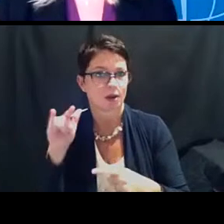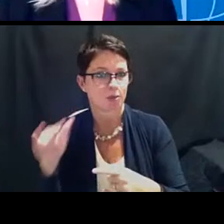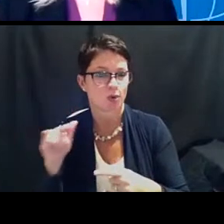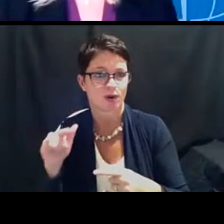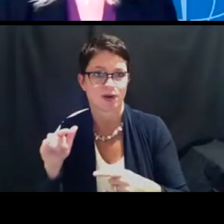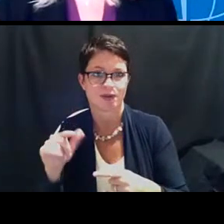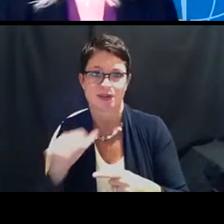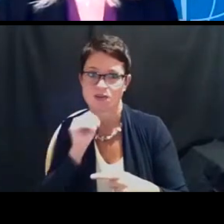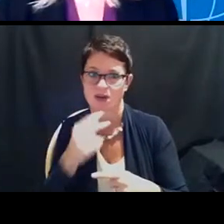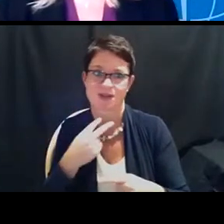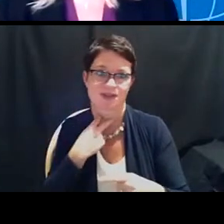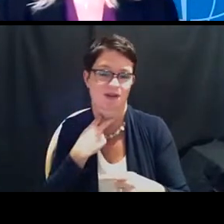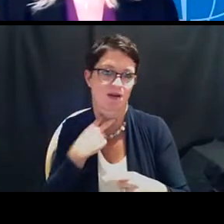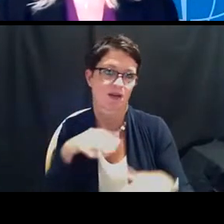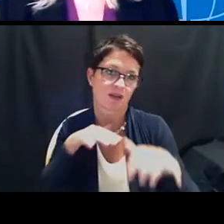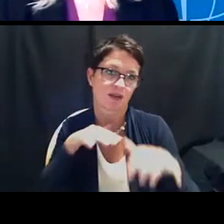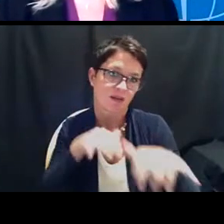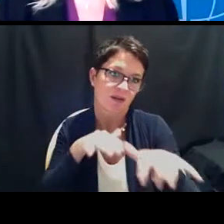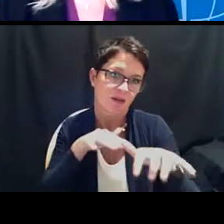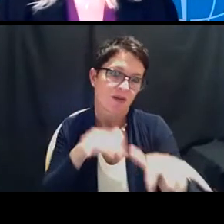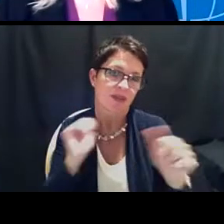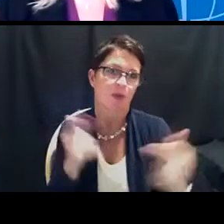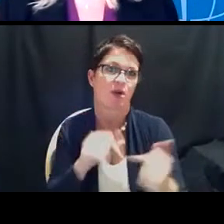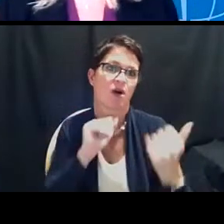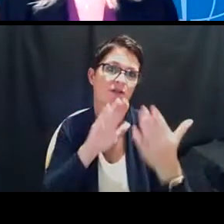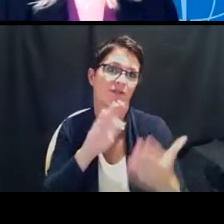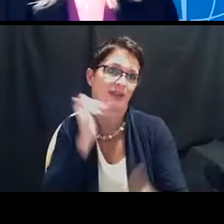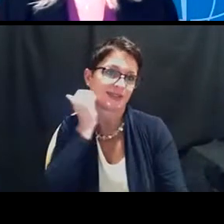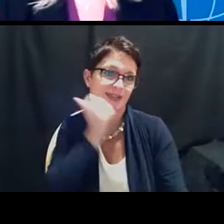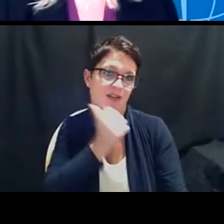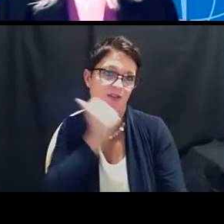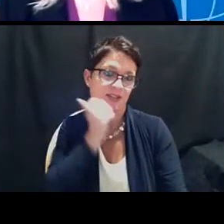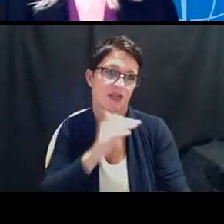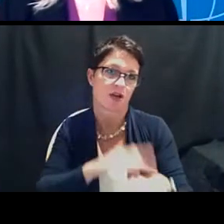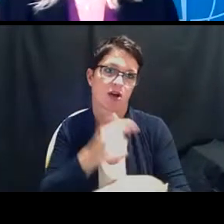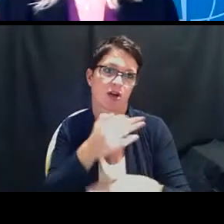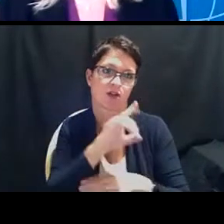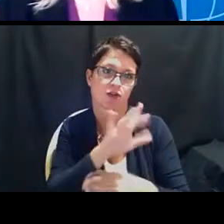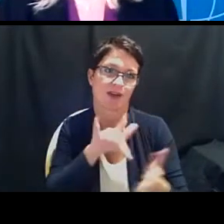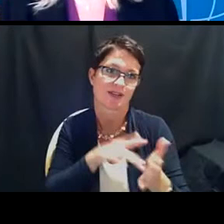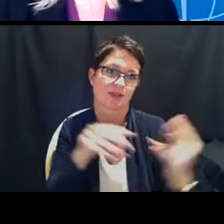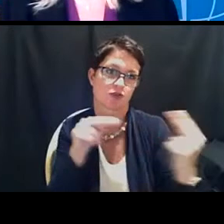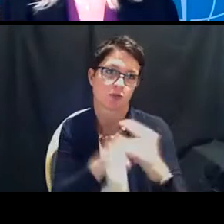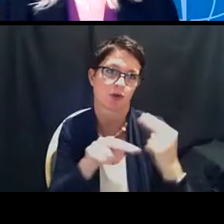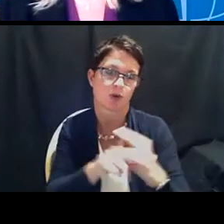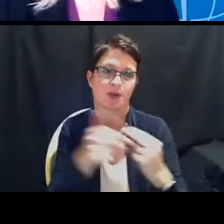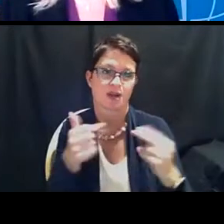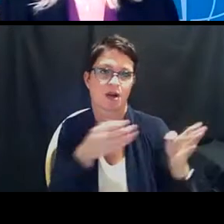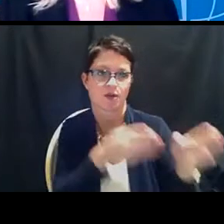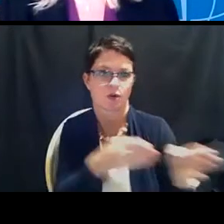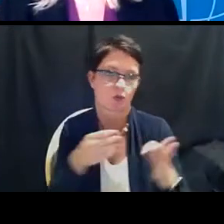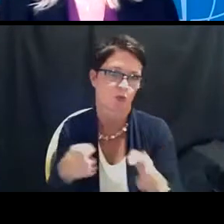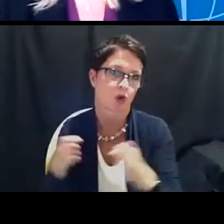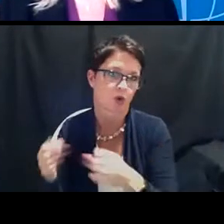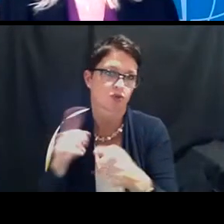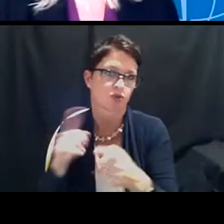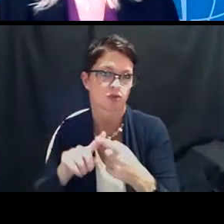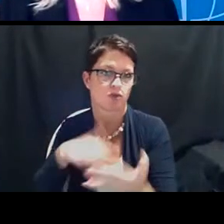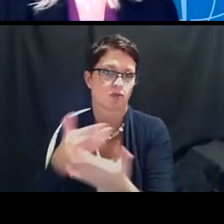subject to the ordeal that we all face on the Grand Central and other routes, other roadways to the